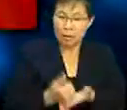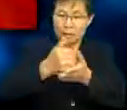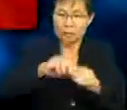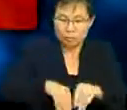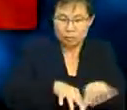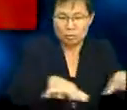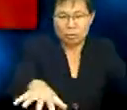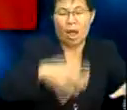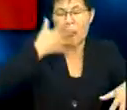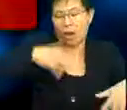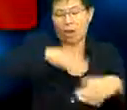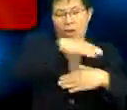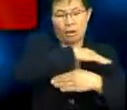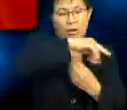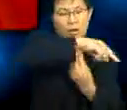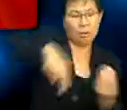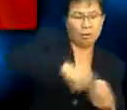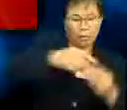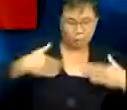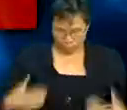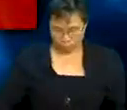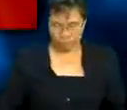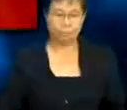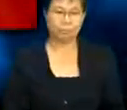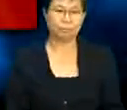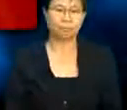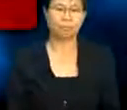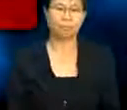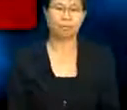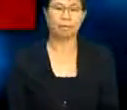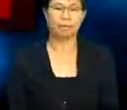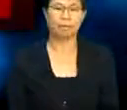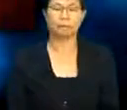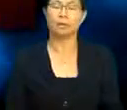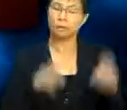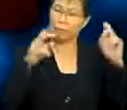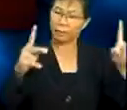Blood also helps to distribute heat around the body.